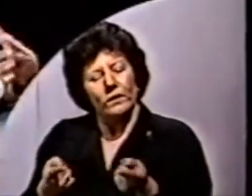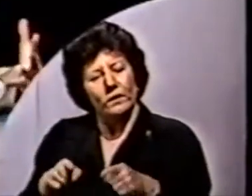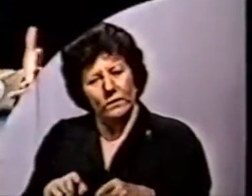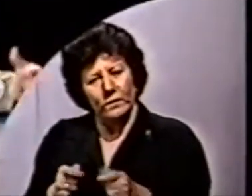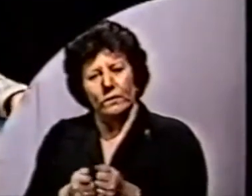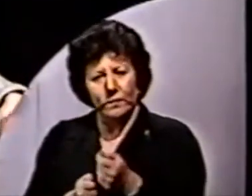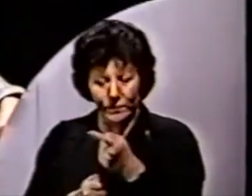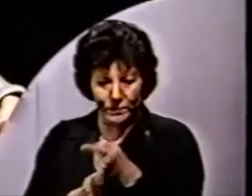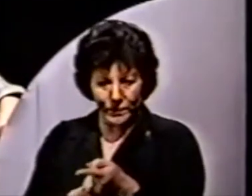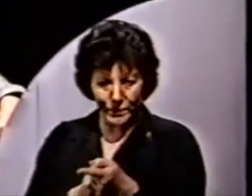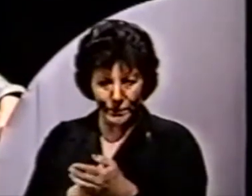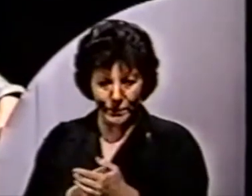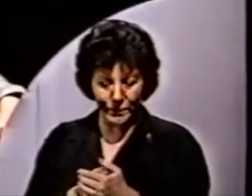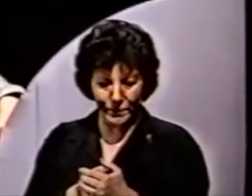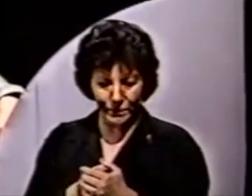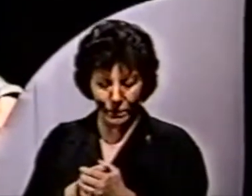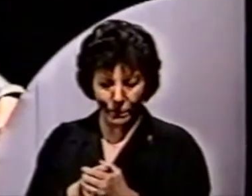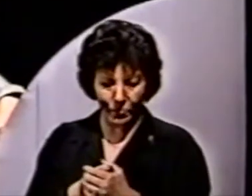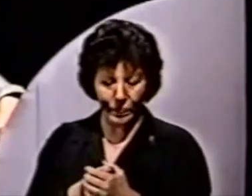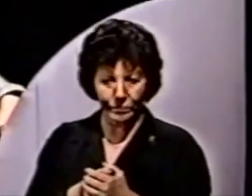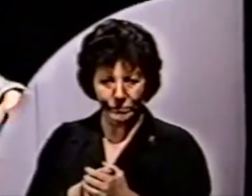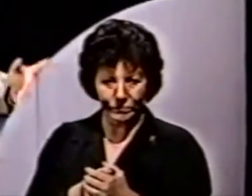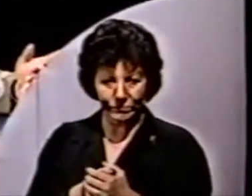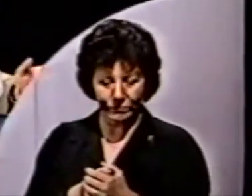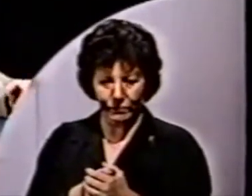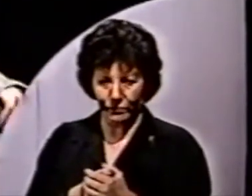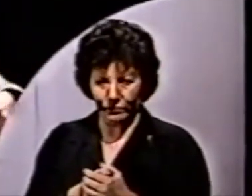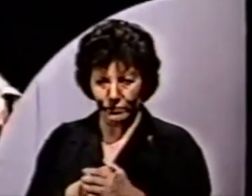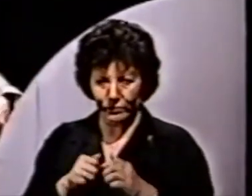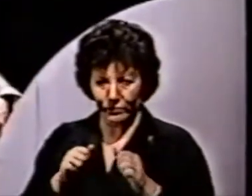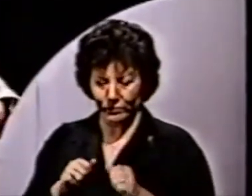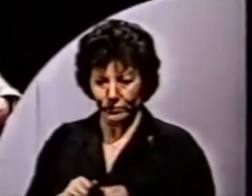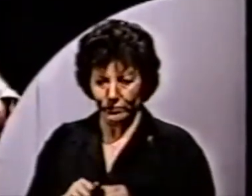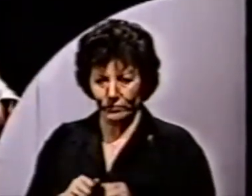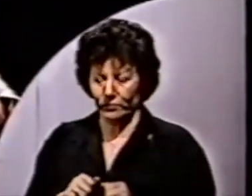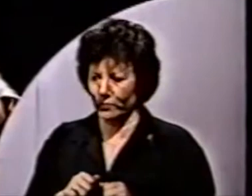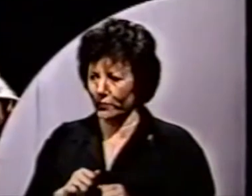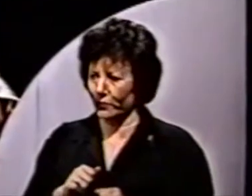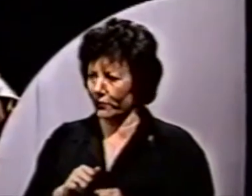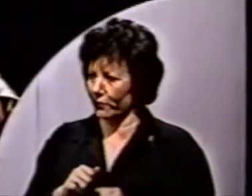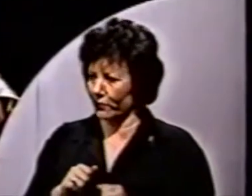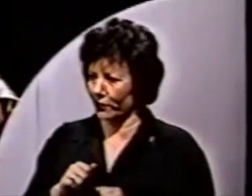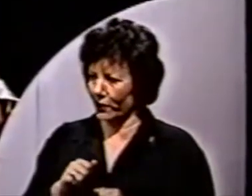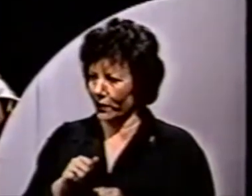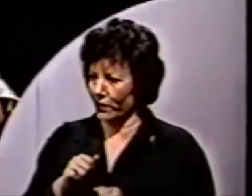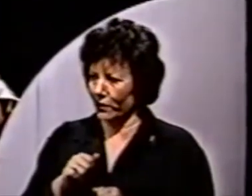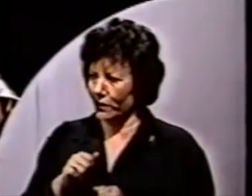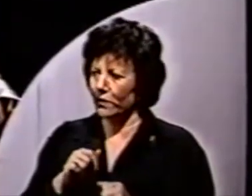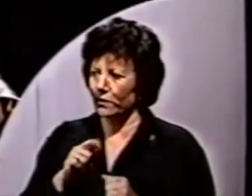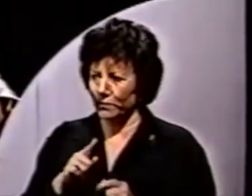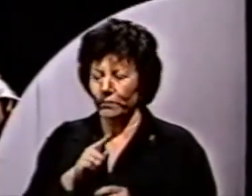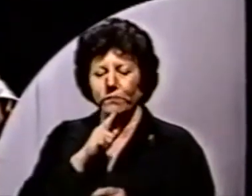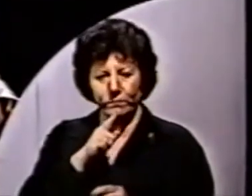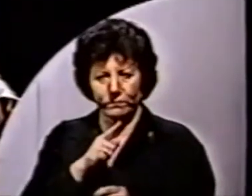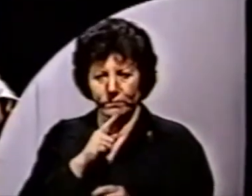the people some idea of what we're looking forward to. Can we start with you on that? Where is your group headed?